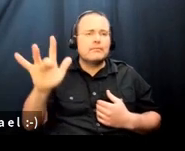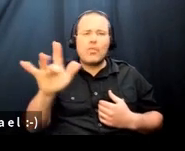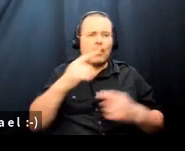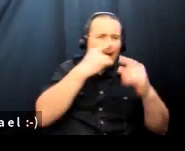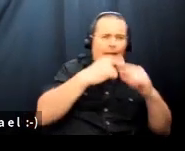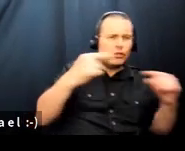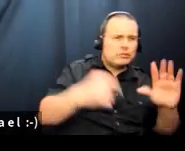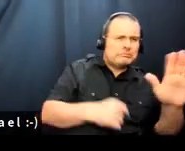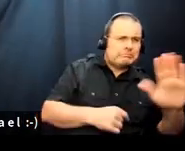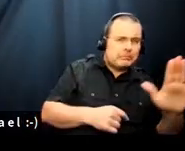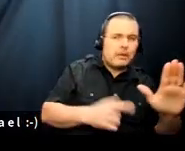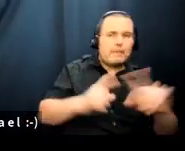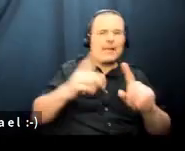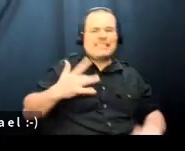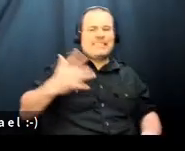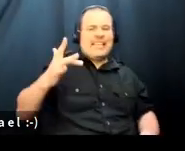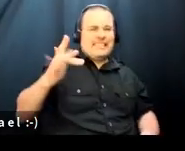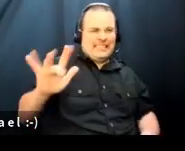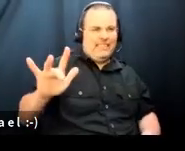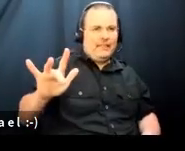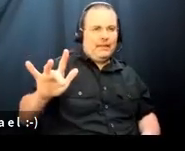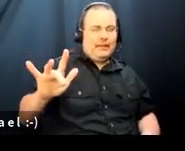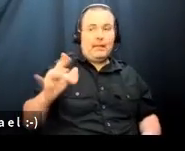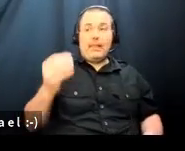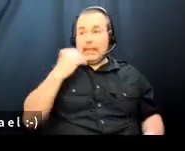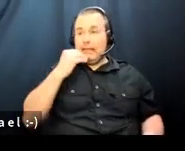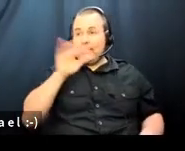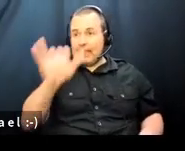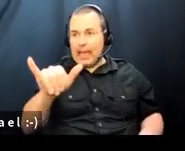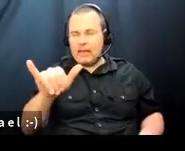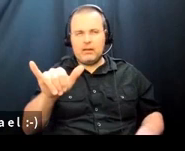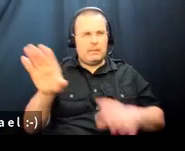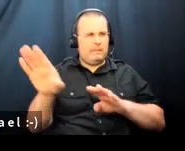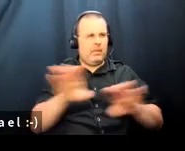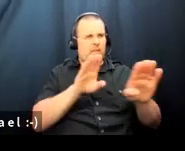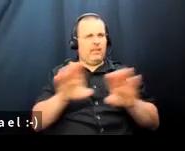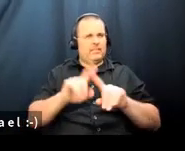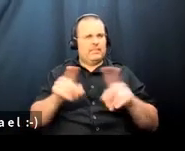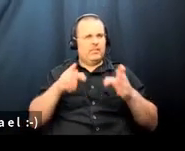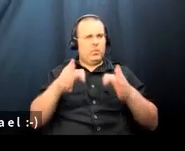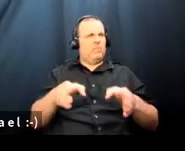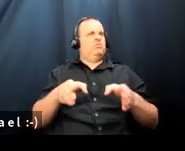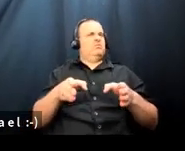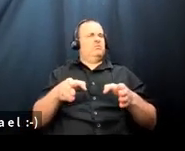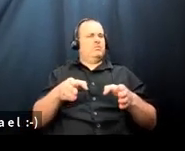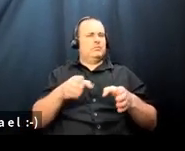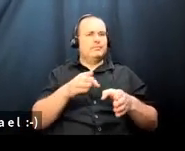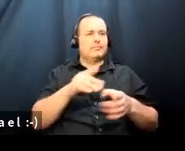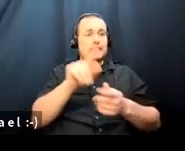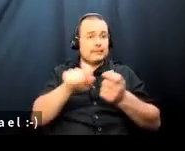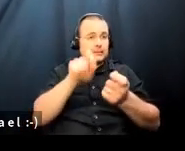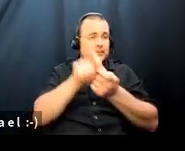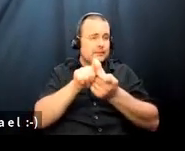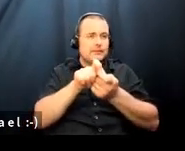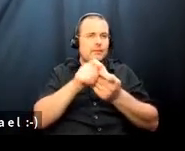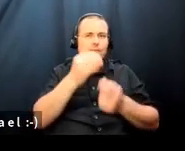eat it, but they act differently after they have certain foods. A common culprit, for